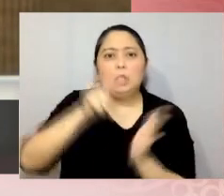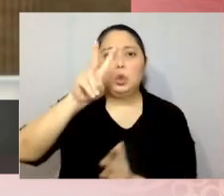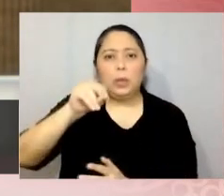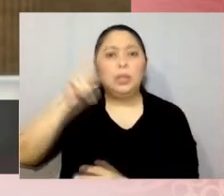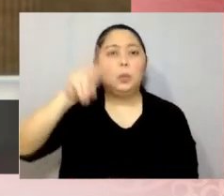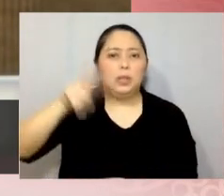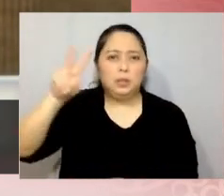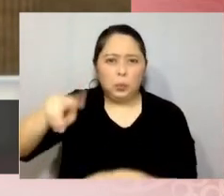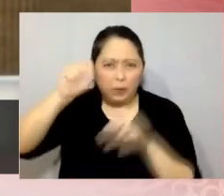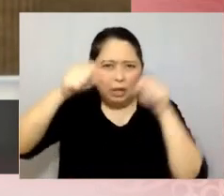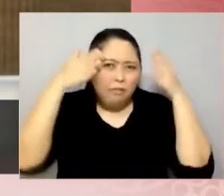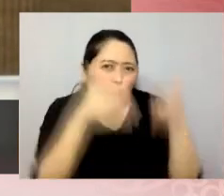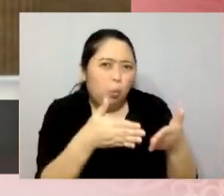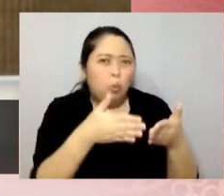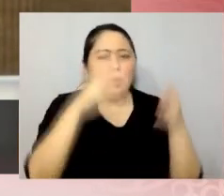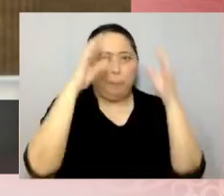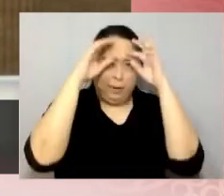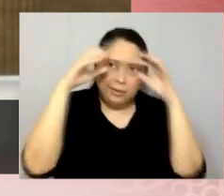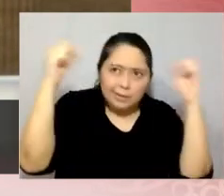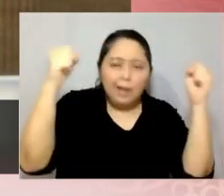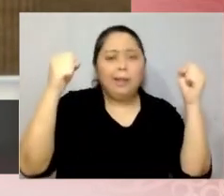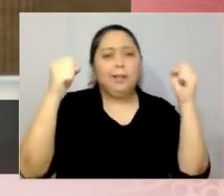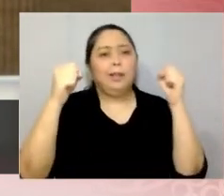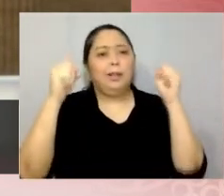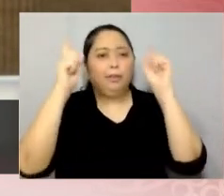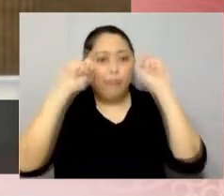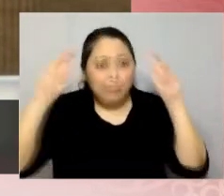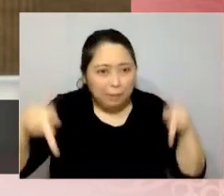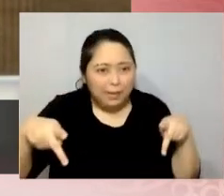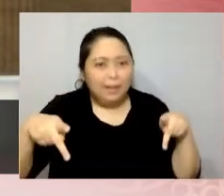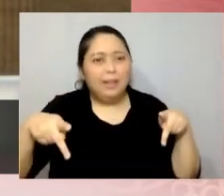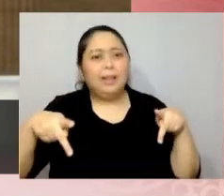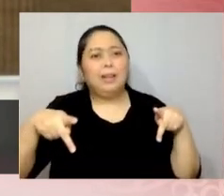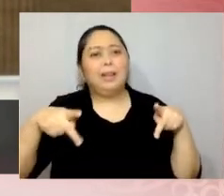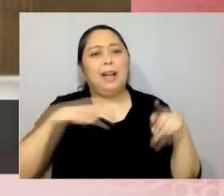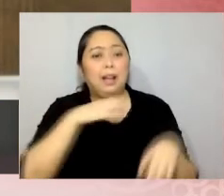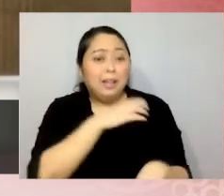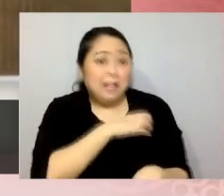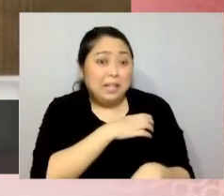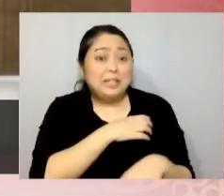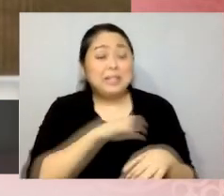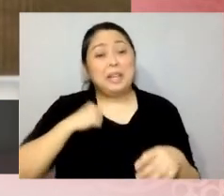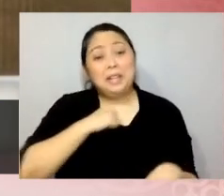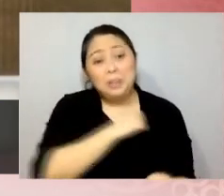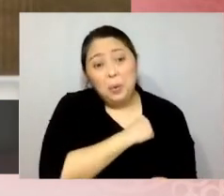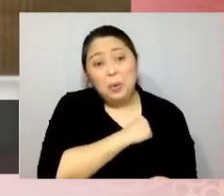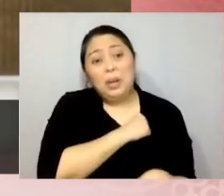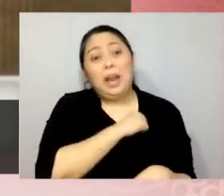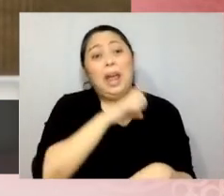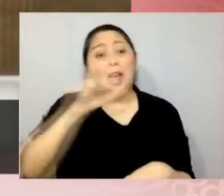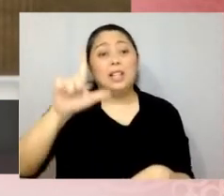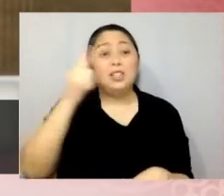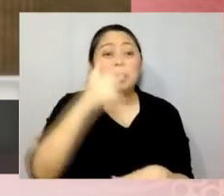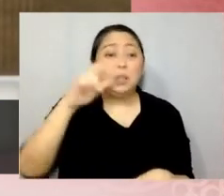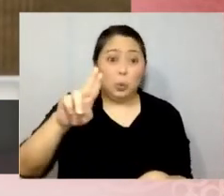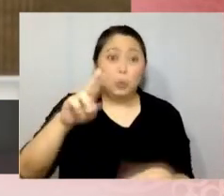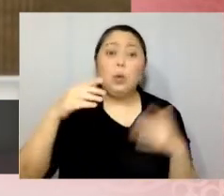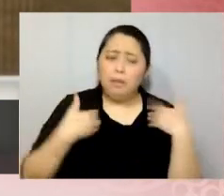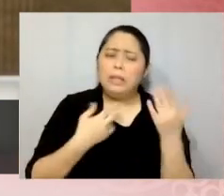in 2022 and that we can just focus on ensuring that we will have a clean, honest, and